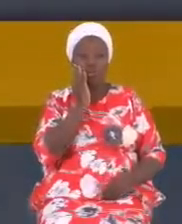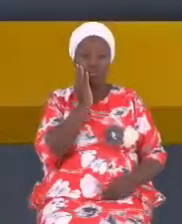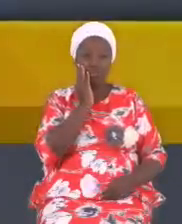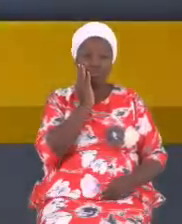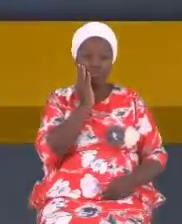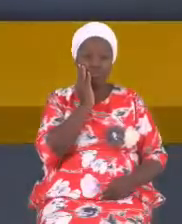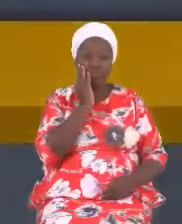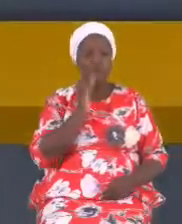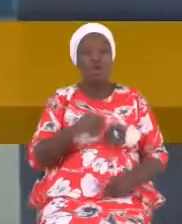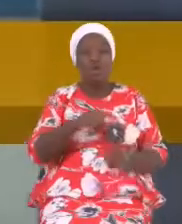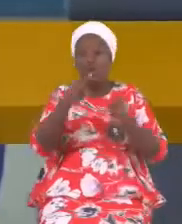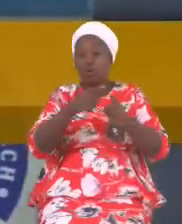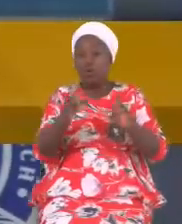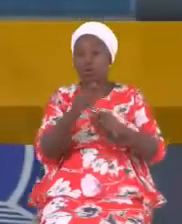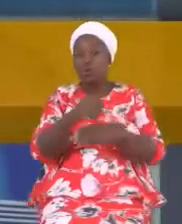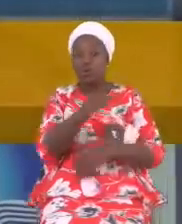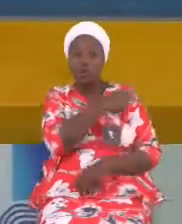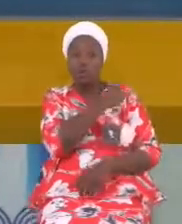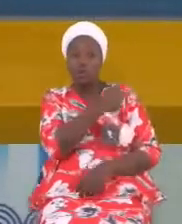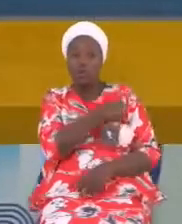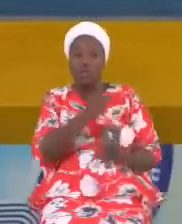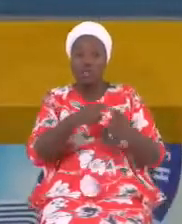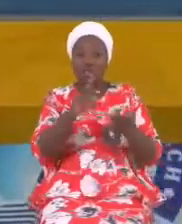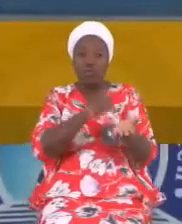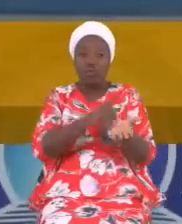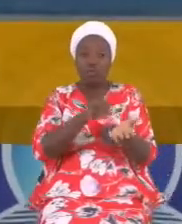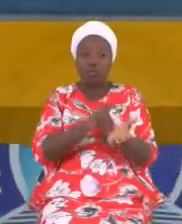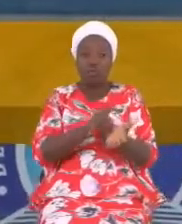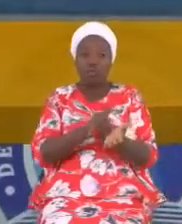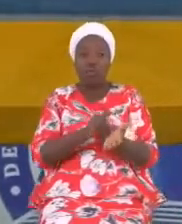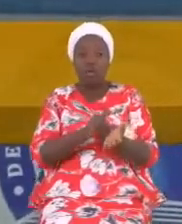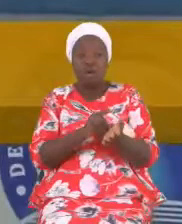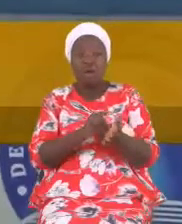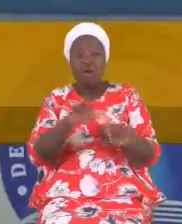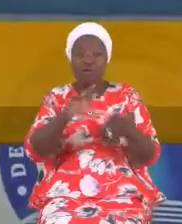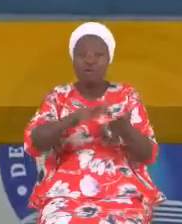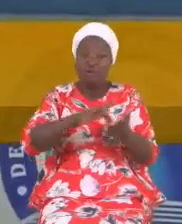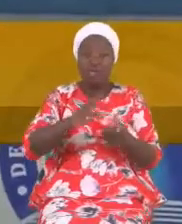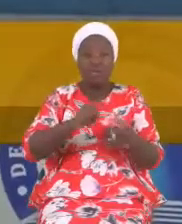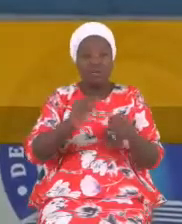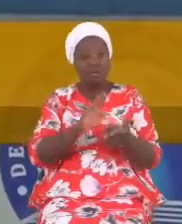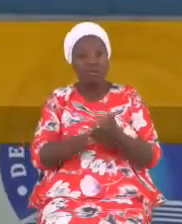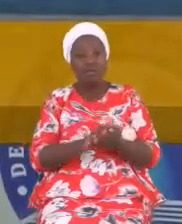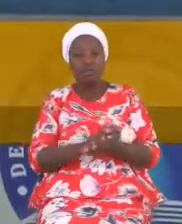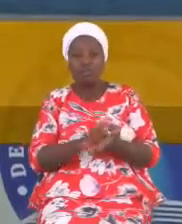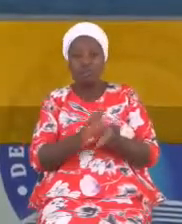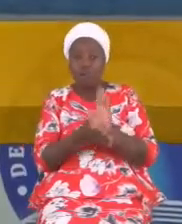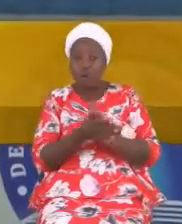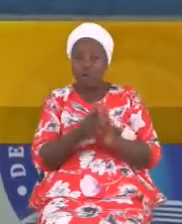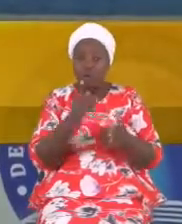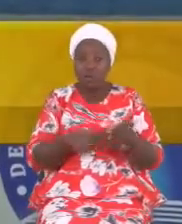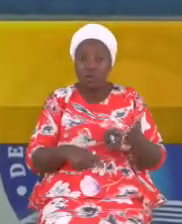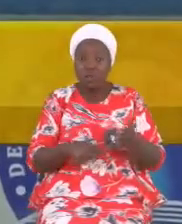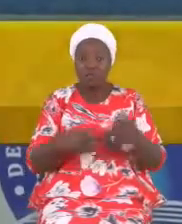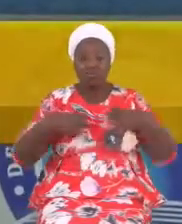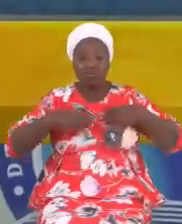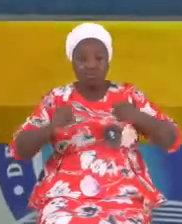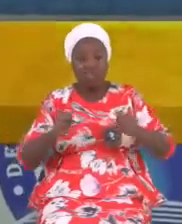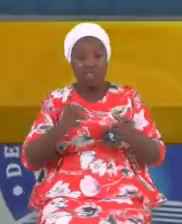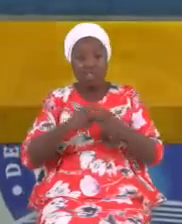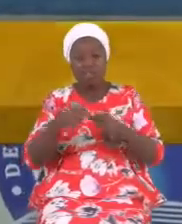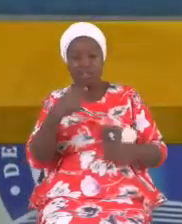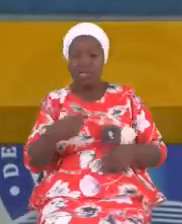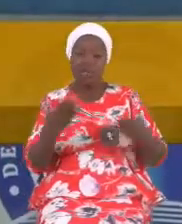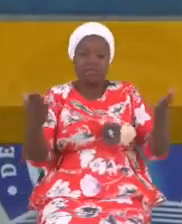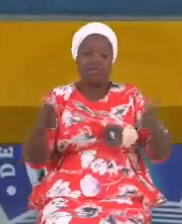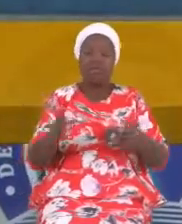doctor treats you, you become well. You don't say, doctor, you have been so nice to me, and I enjoy